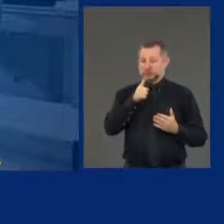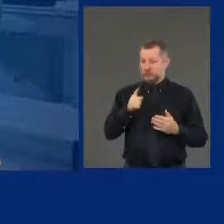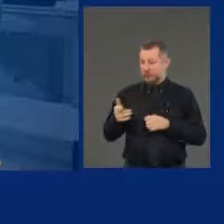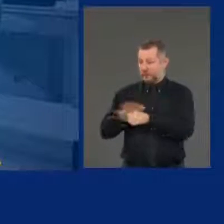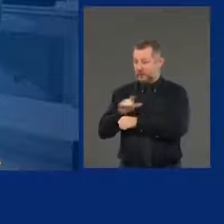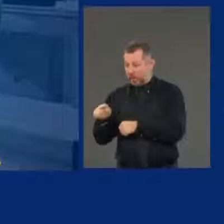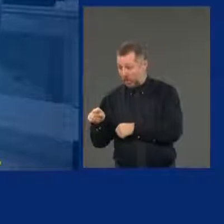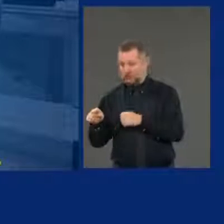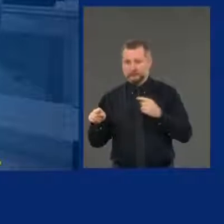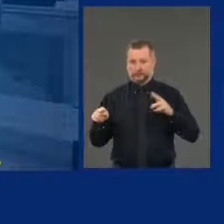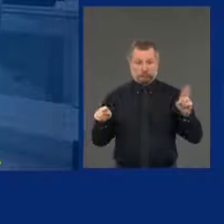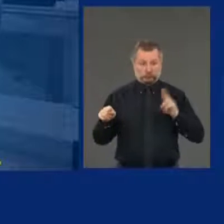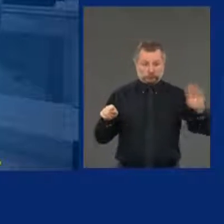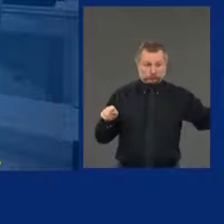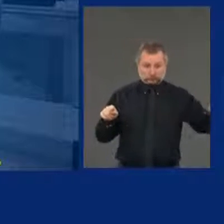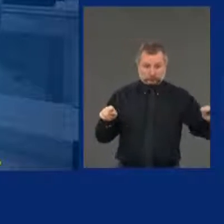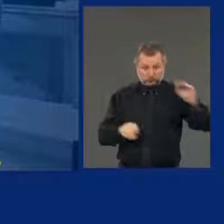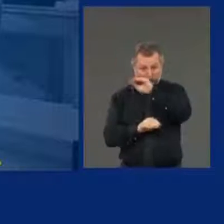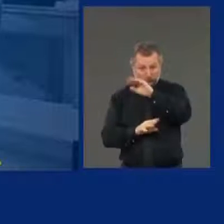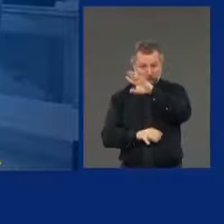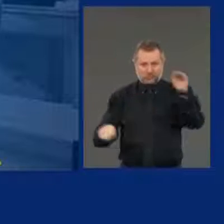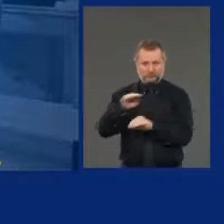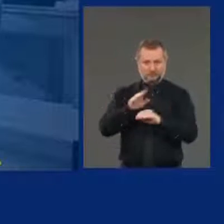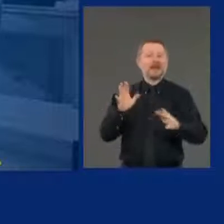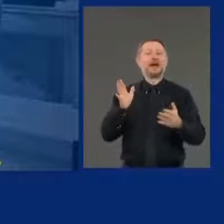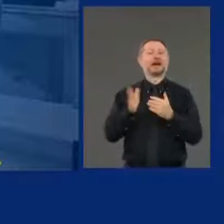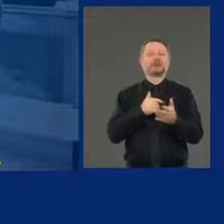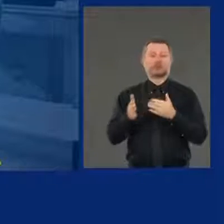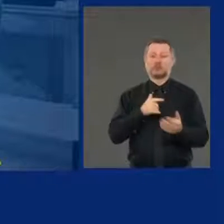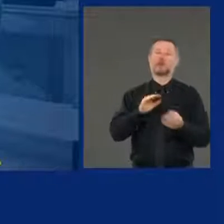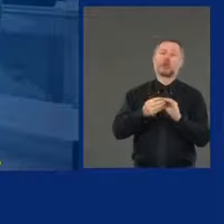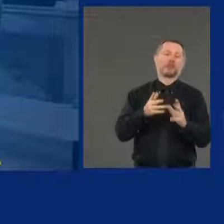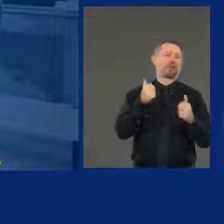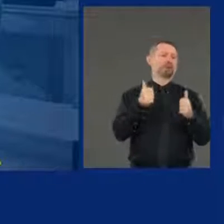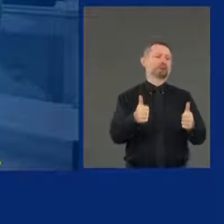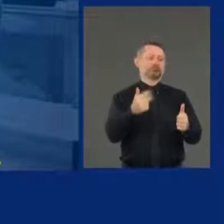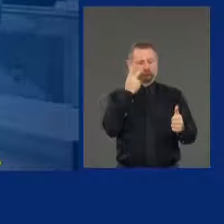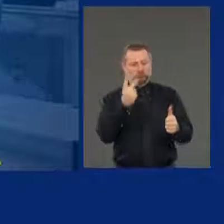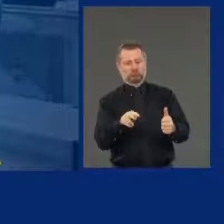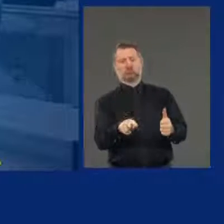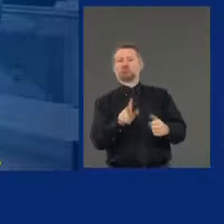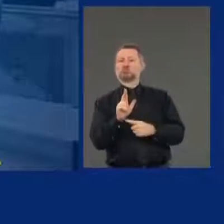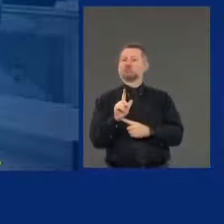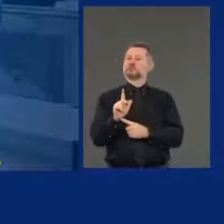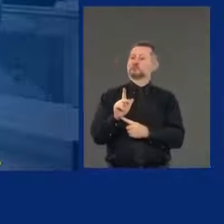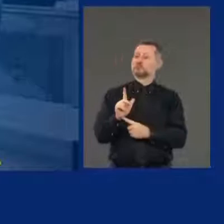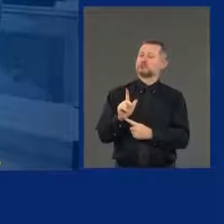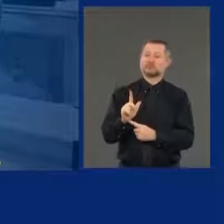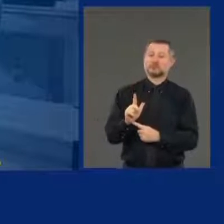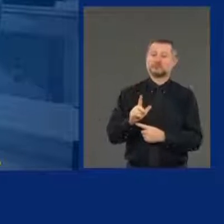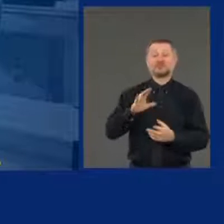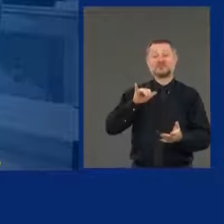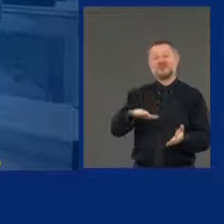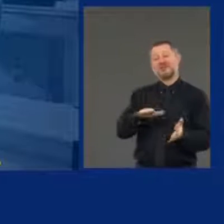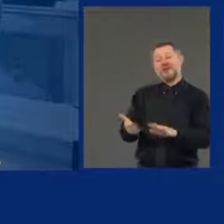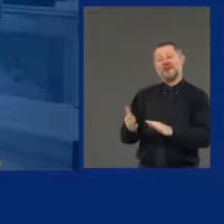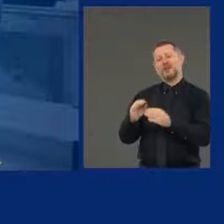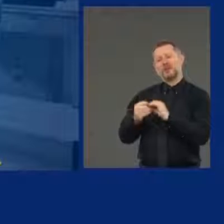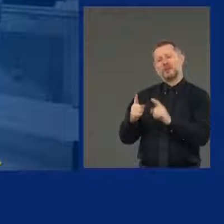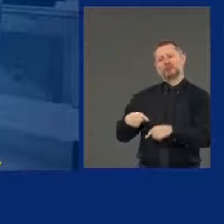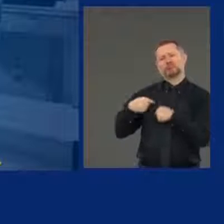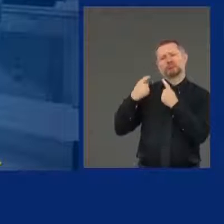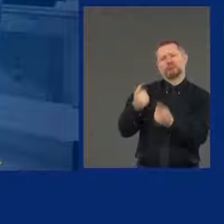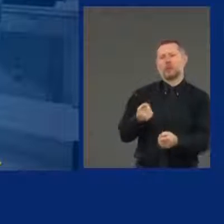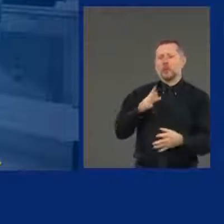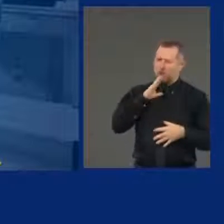point. But this is really great news. This has caused a lot of New Yorkers a lot of pain. I